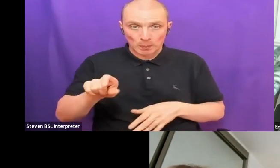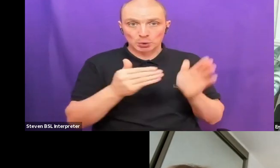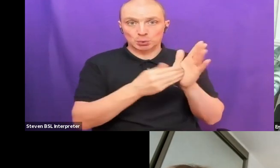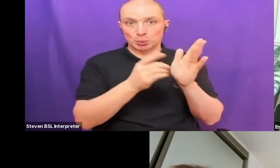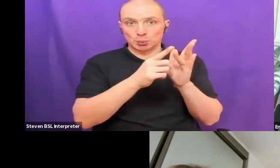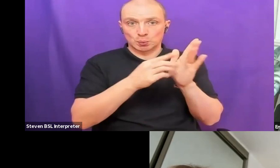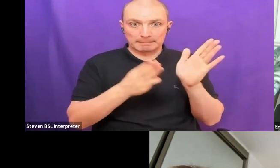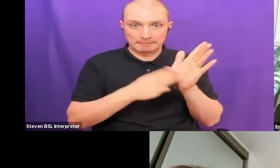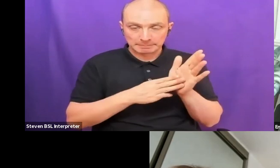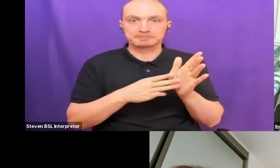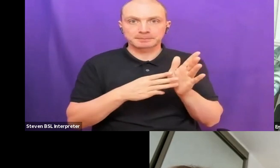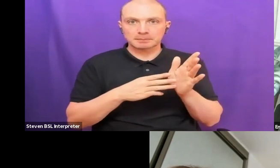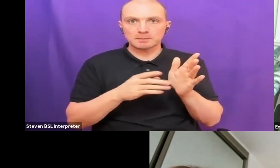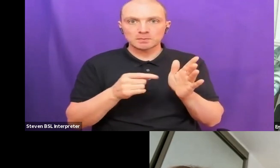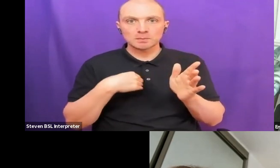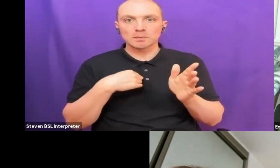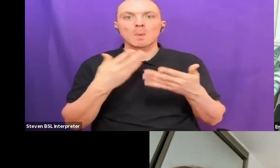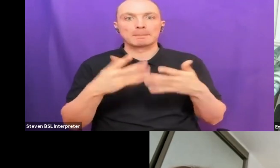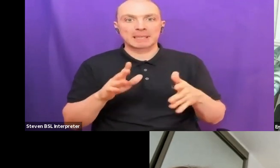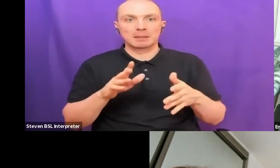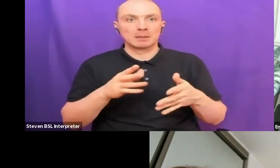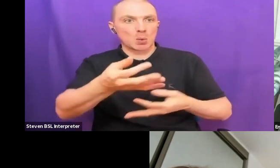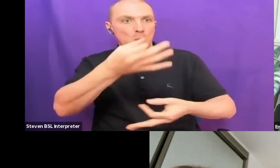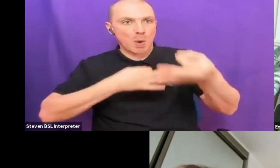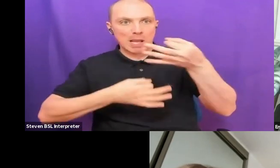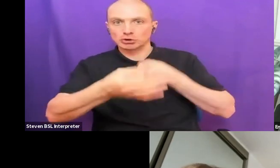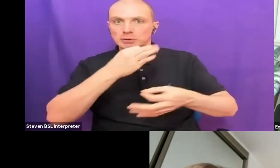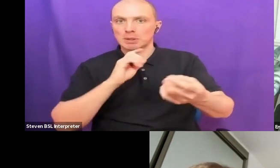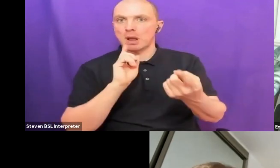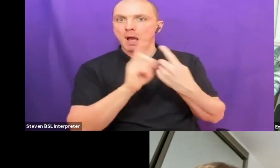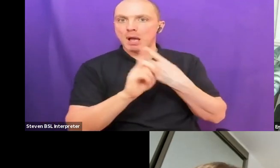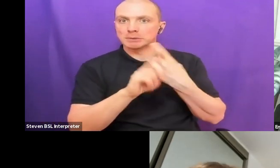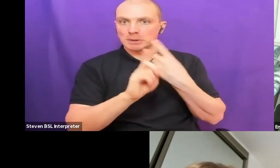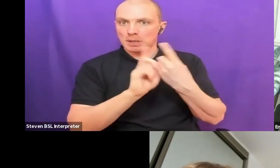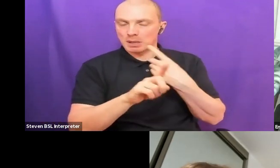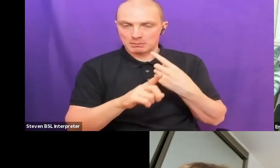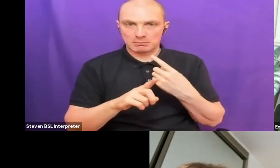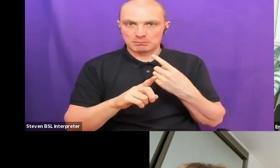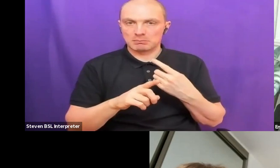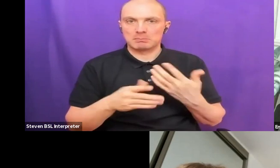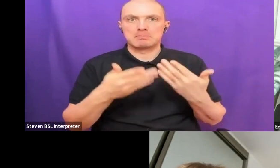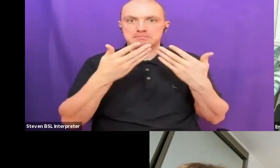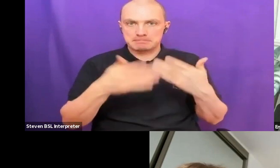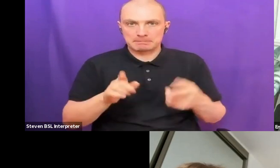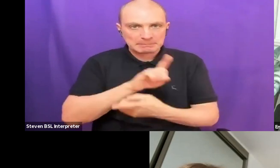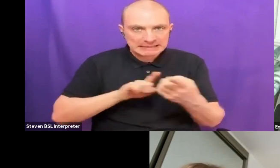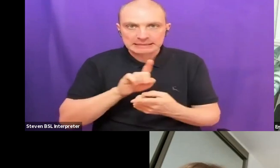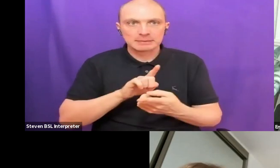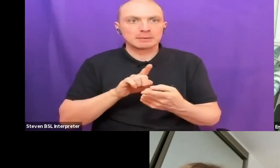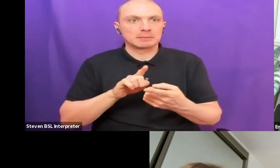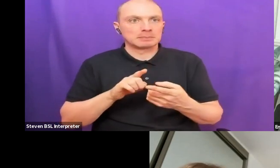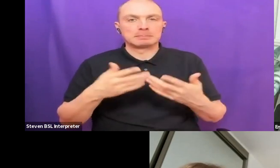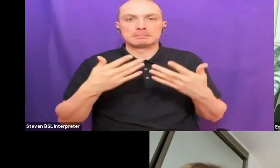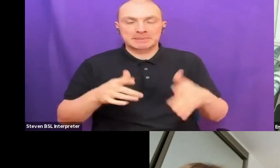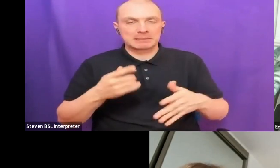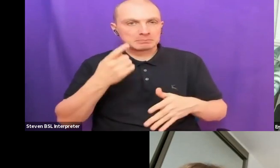questions and answers, and we've had a couple of different shots at that, I suppose, and we